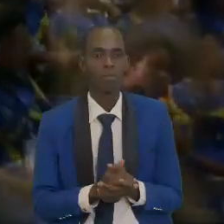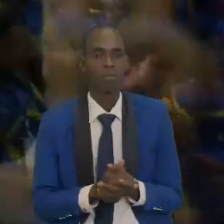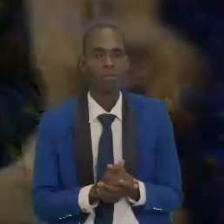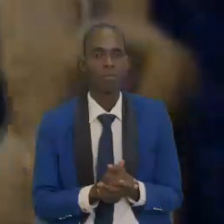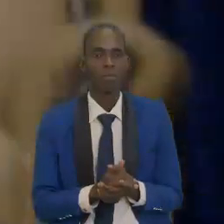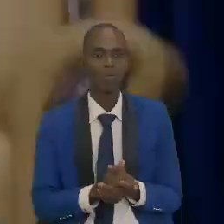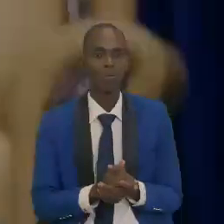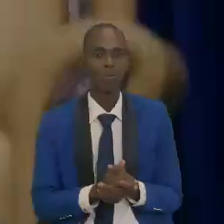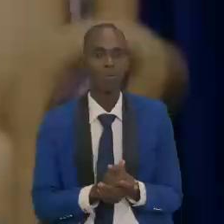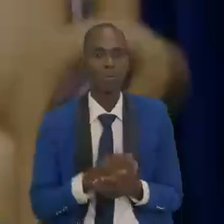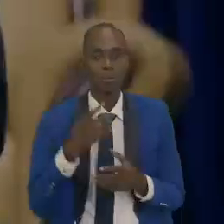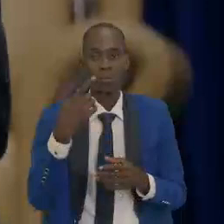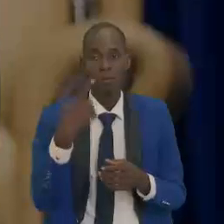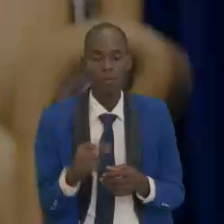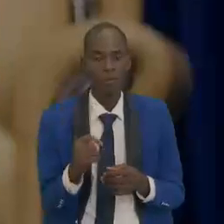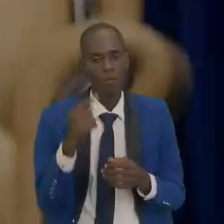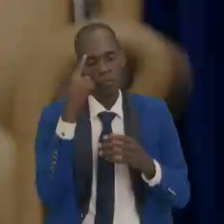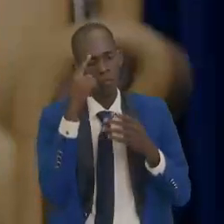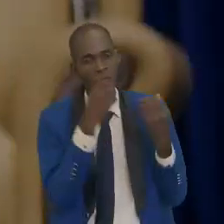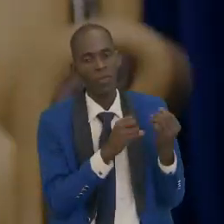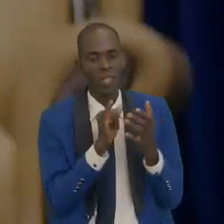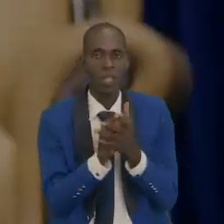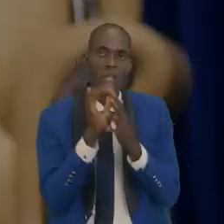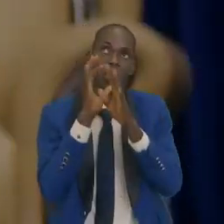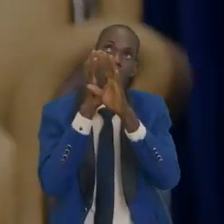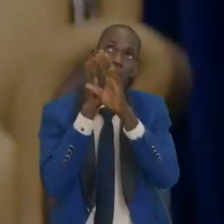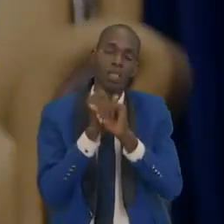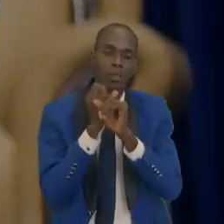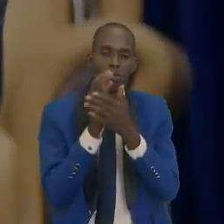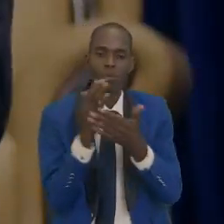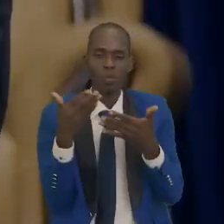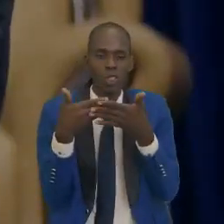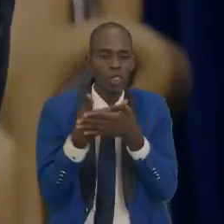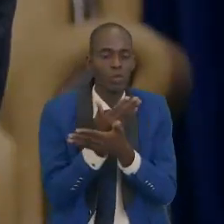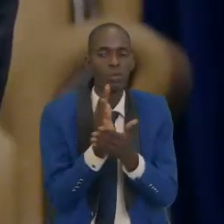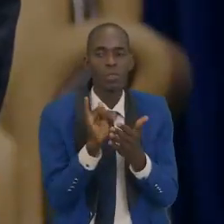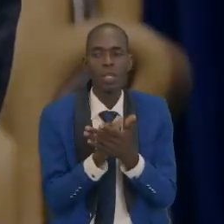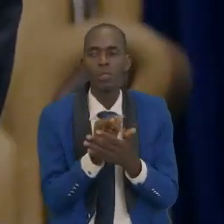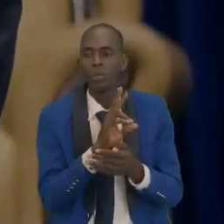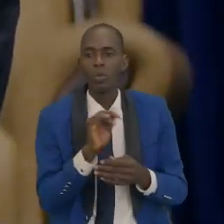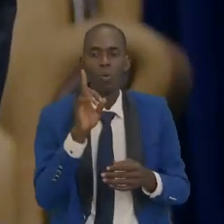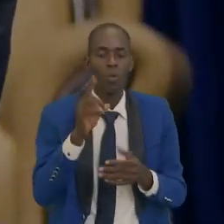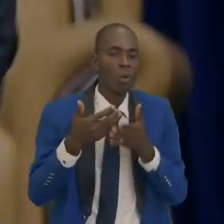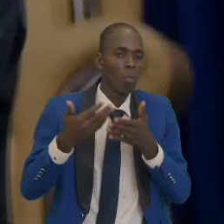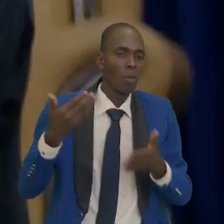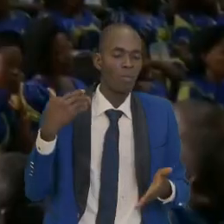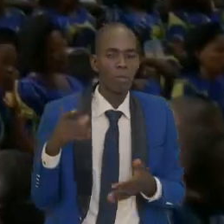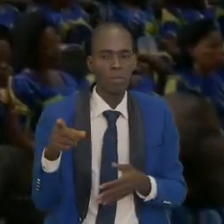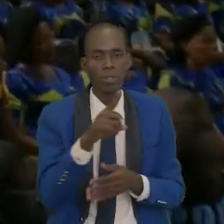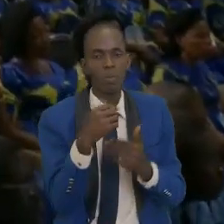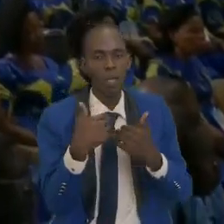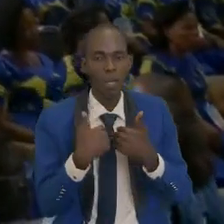the faith that receives something new that nobody before him had ever received